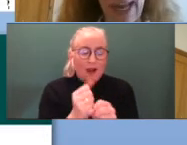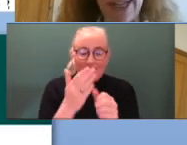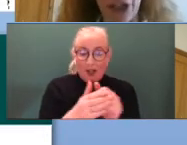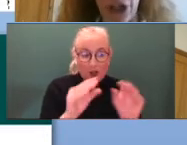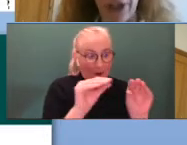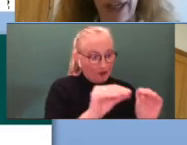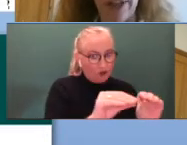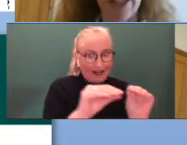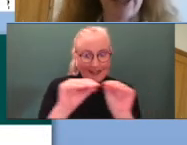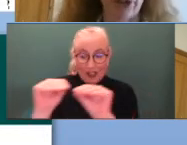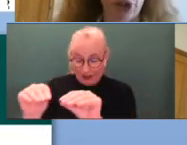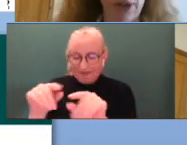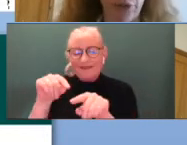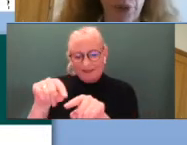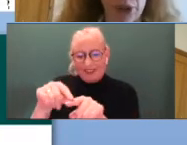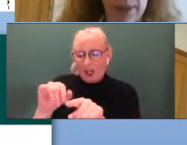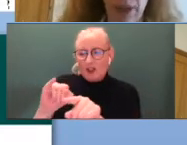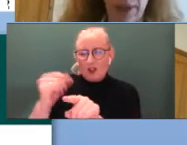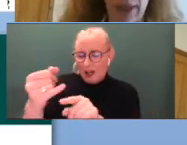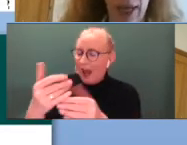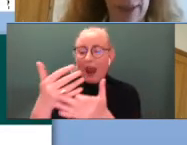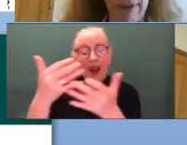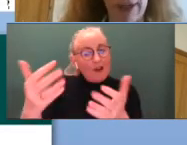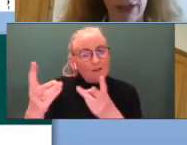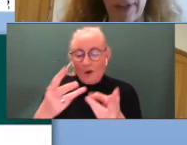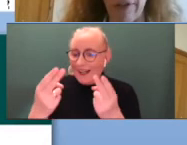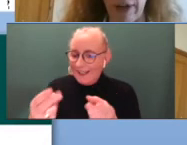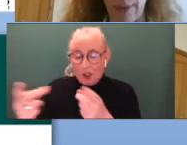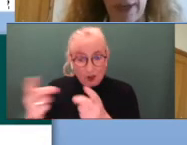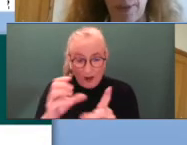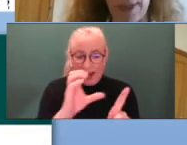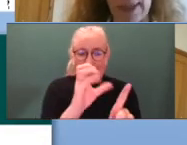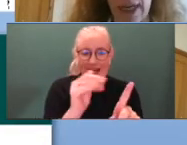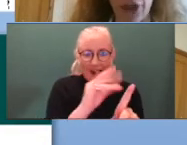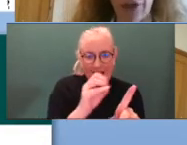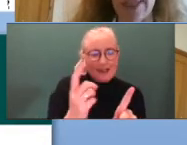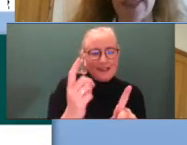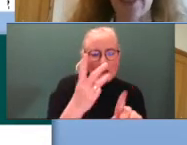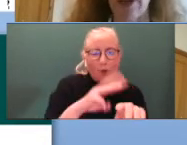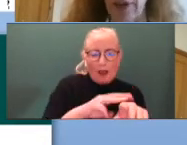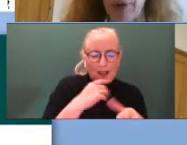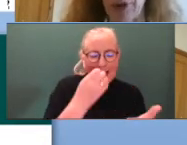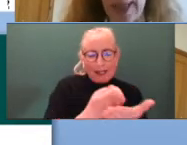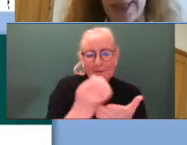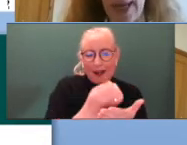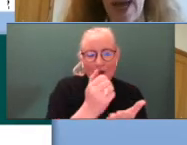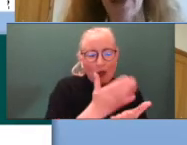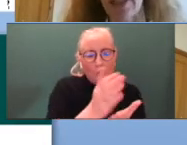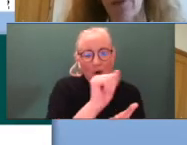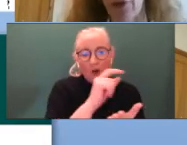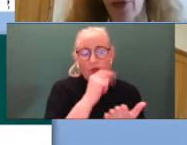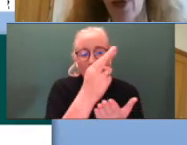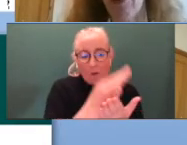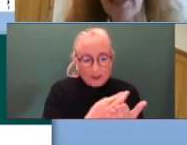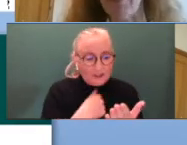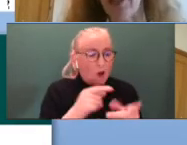and moving, it is a journey, and there's still a huge amount of work to be done, and Caroline covered that very well in her presentation, that it's a discovery process and the need